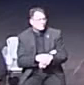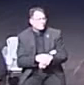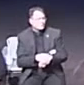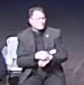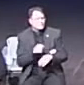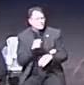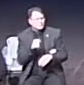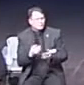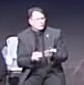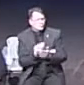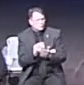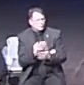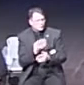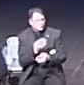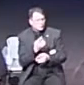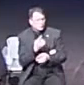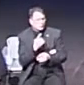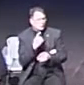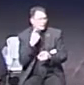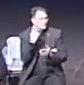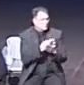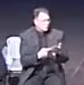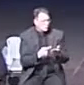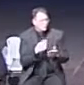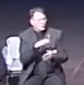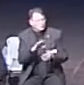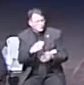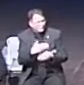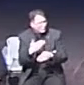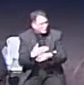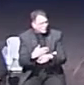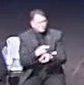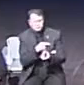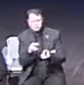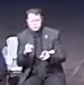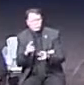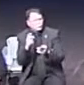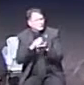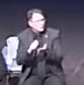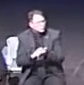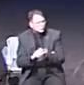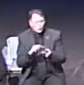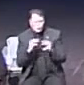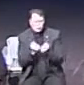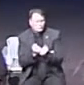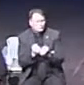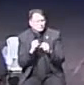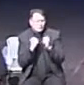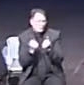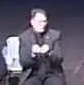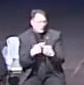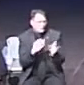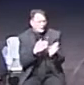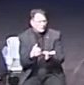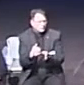Tustjärten produces work from classics to children's theatre, from new writing to workshops and seminars and we